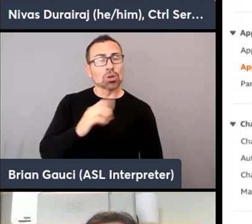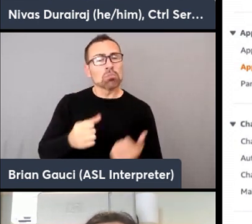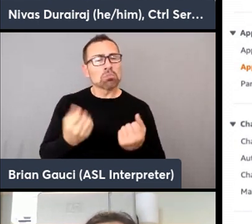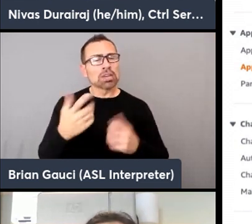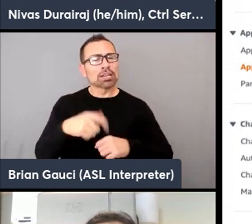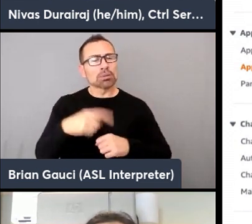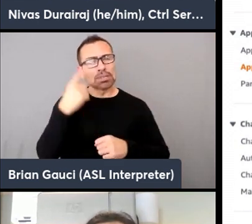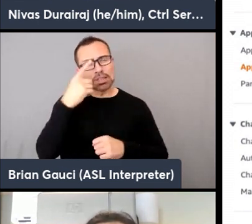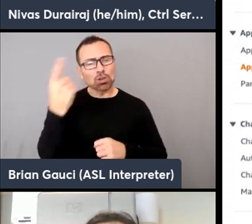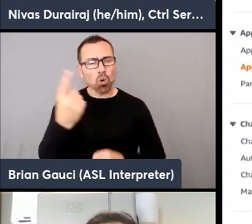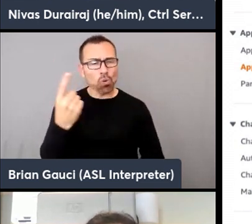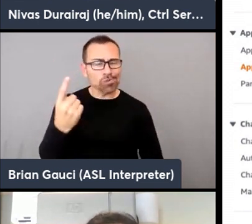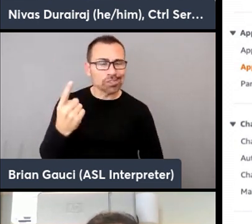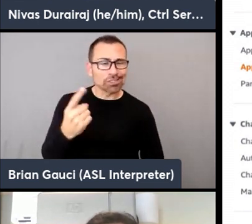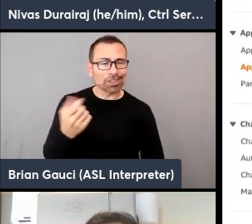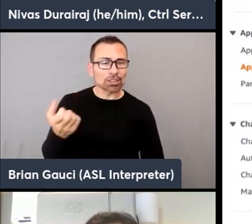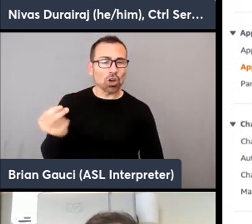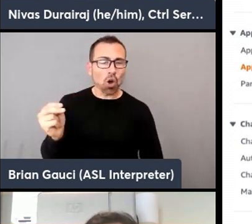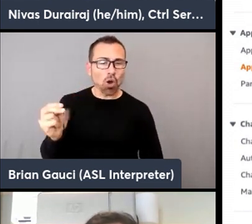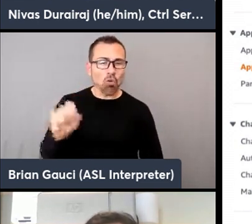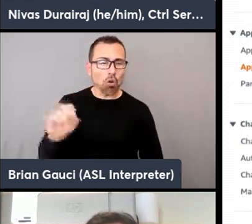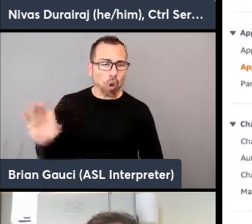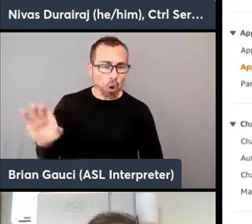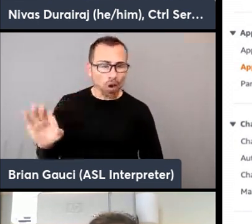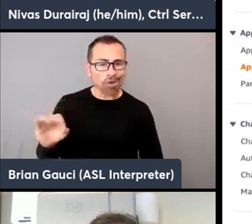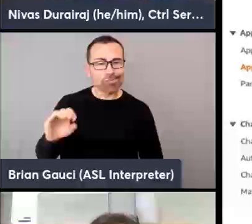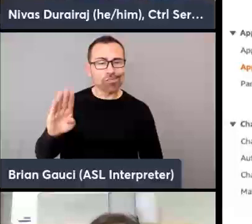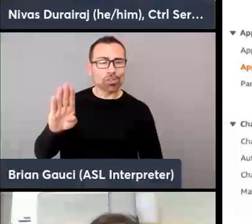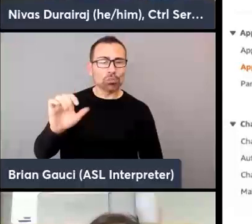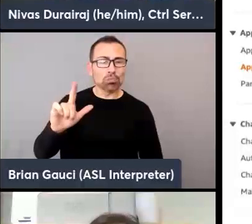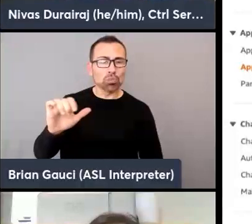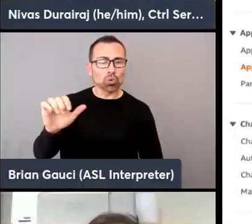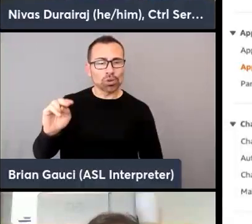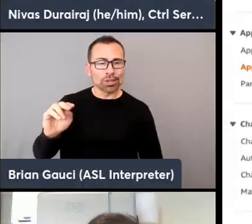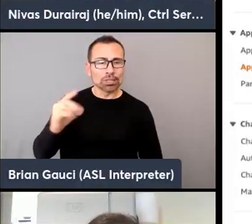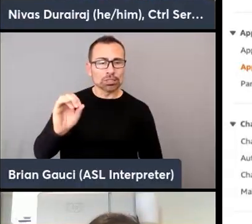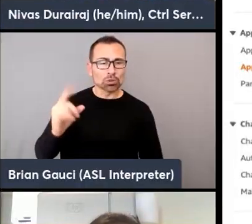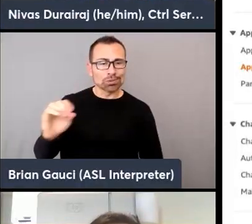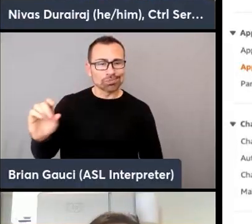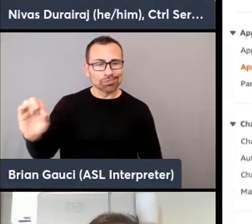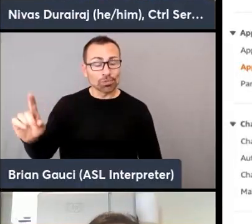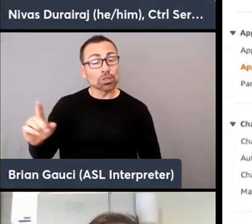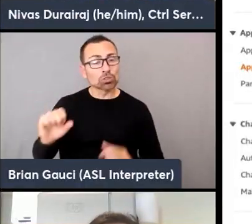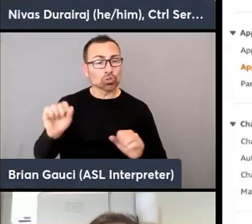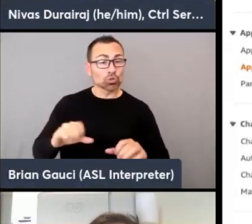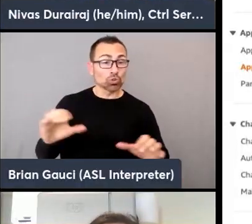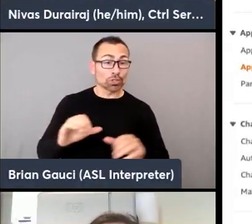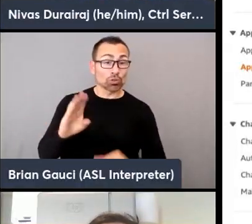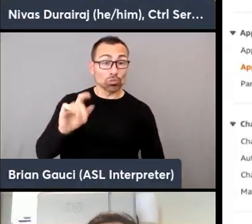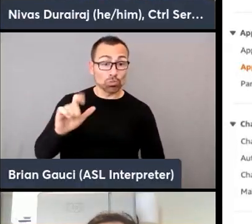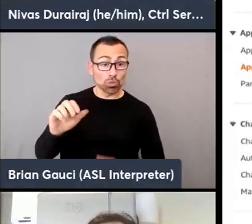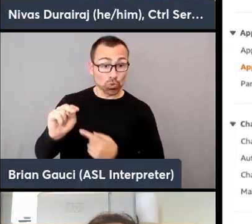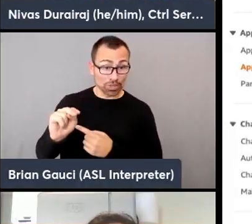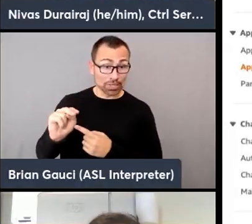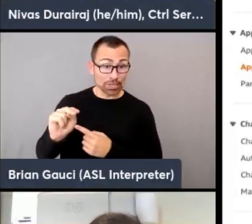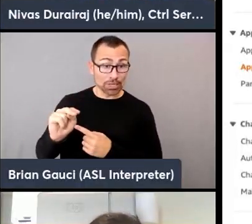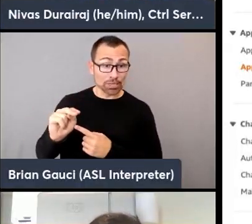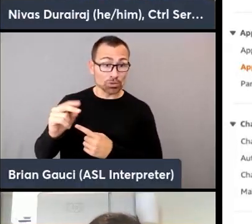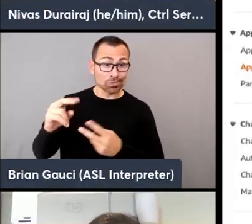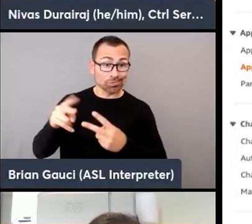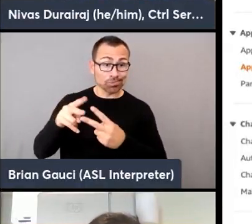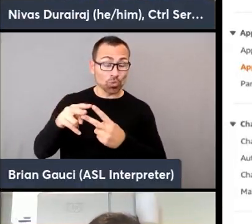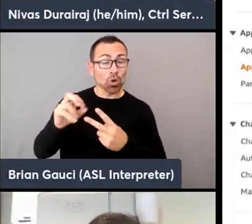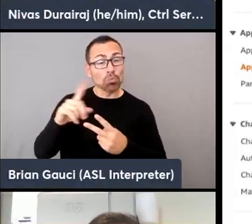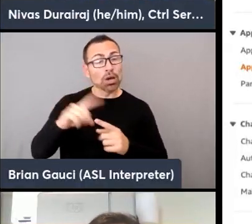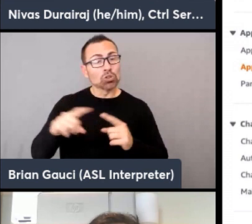example. But we offer multi-dimensional flags. So you can do Booleans, but you can also have strings or numbers